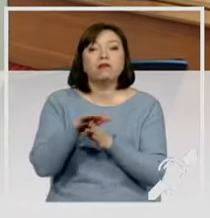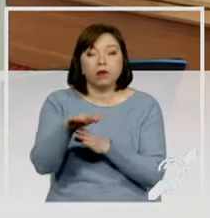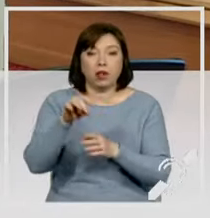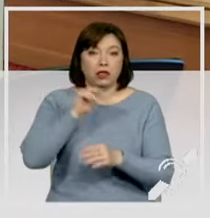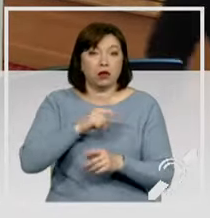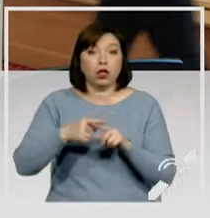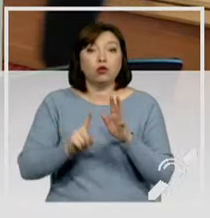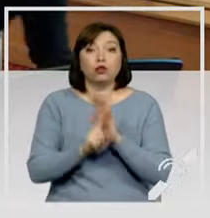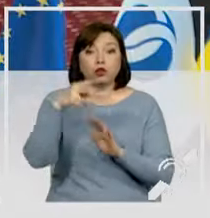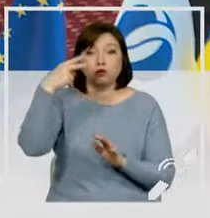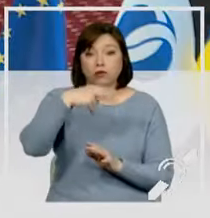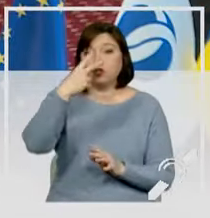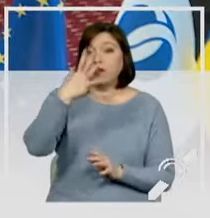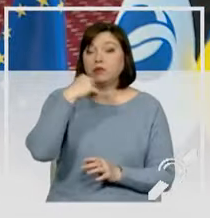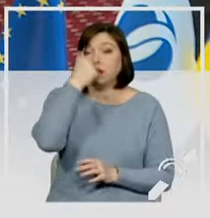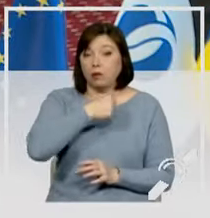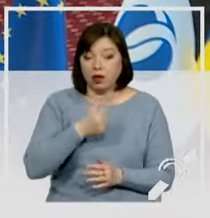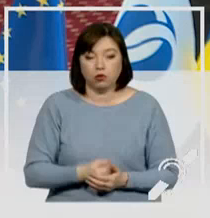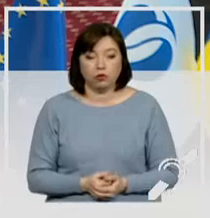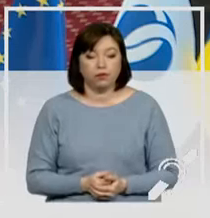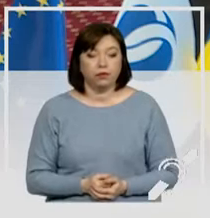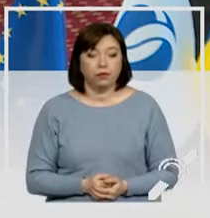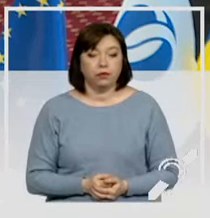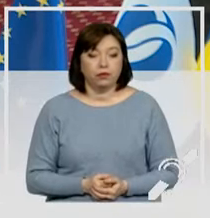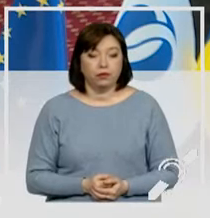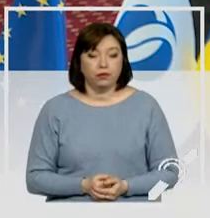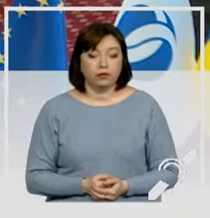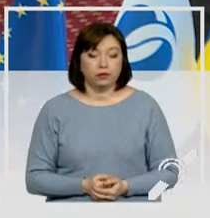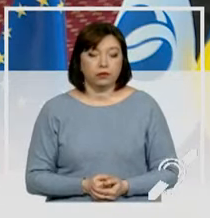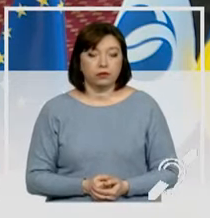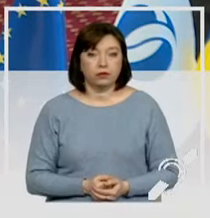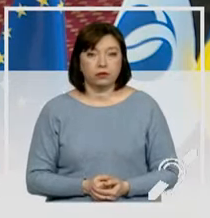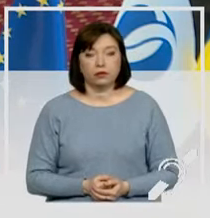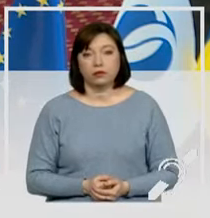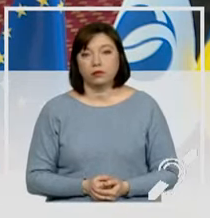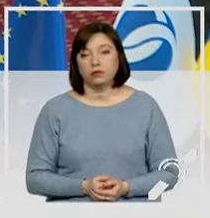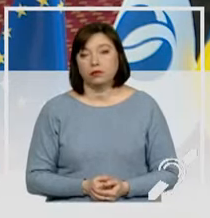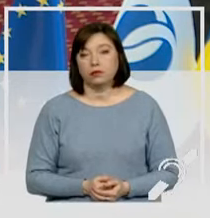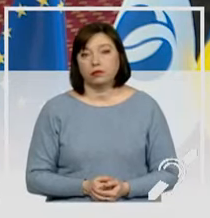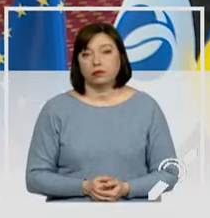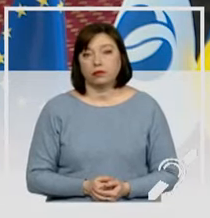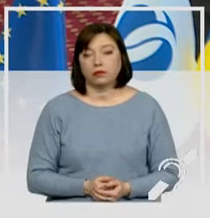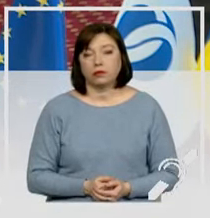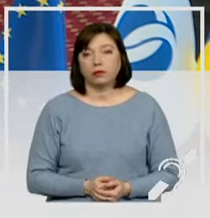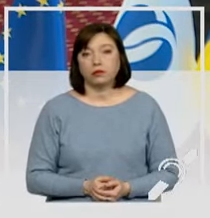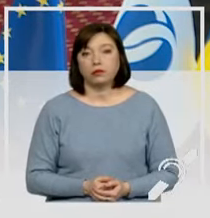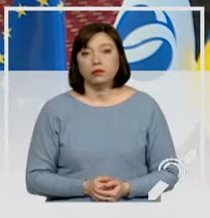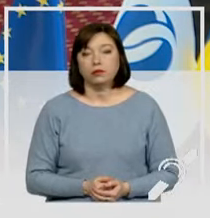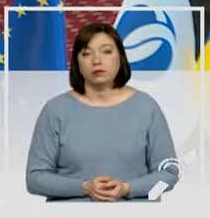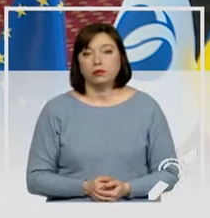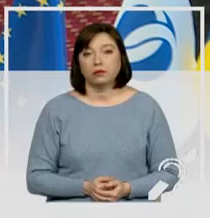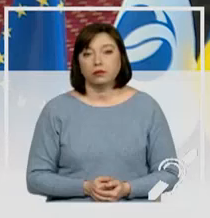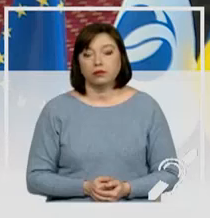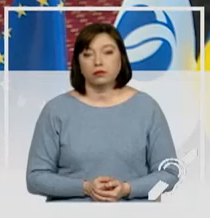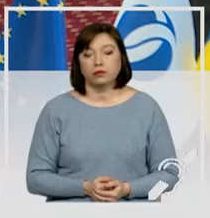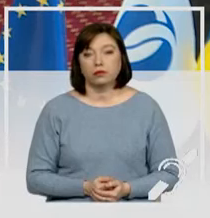anul 2025. The project will further contribute to reducing losses in the national power transmission network and increase